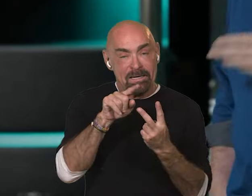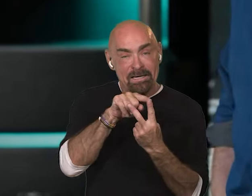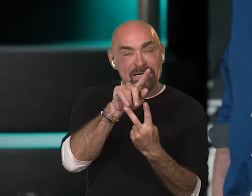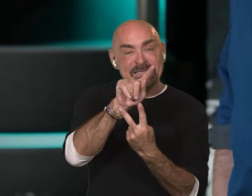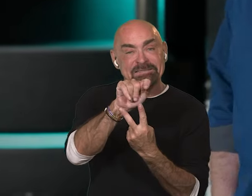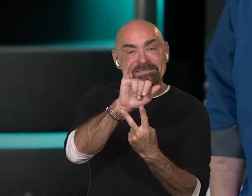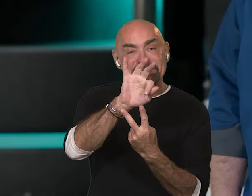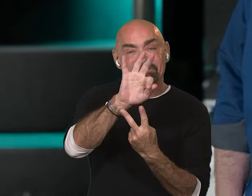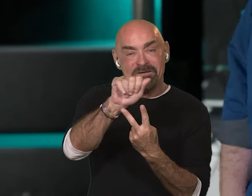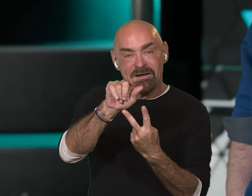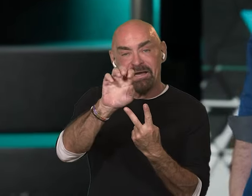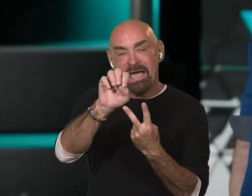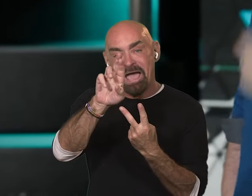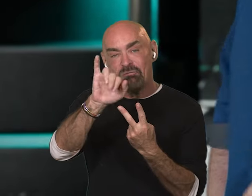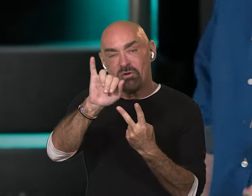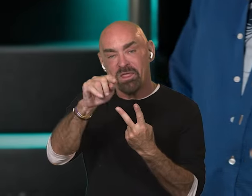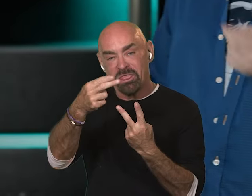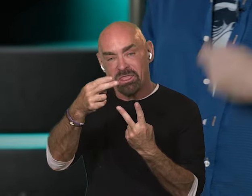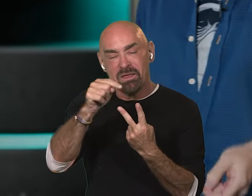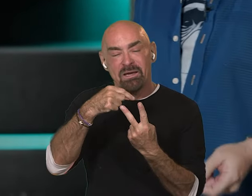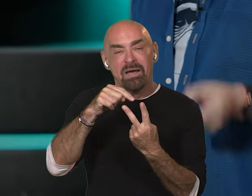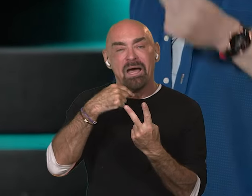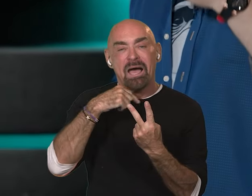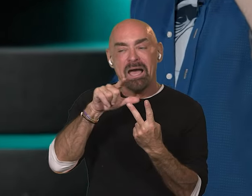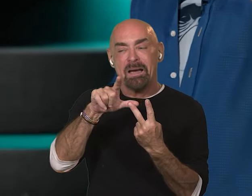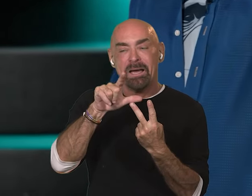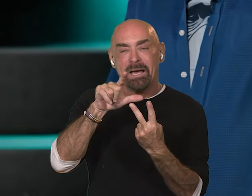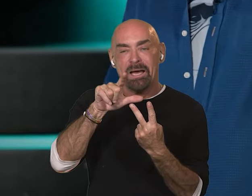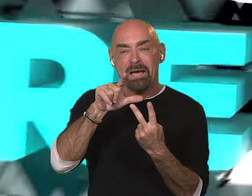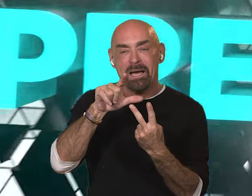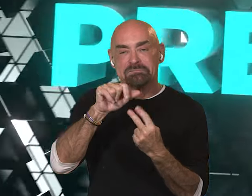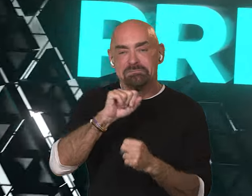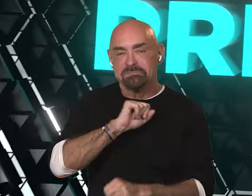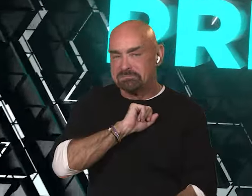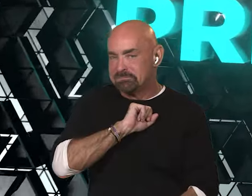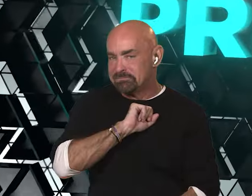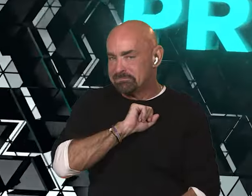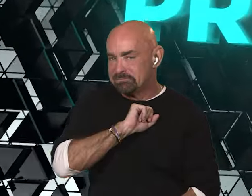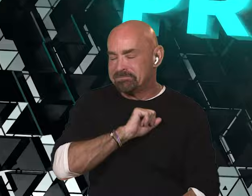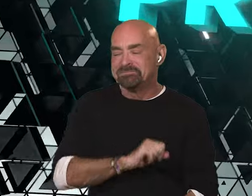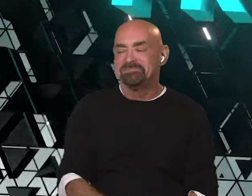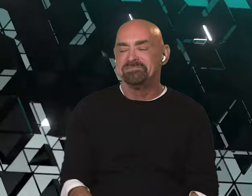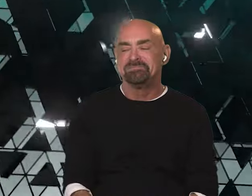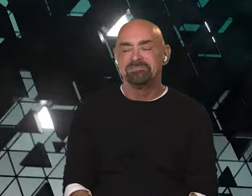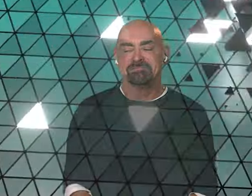choose between Tifa and Aerith, I think I would have to go with...